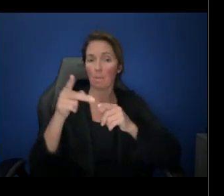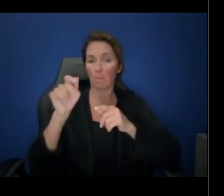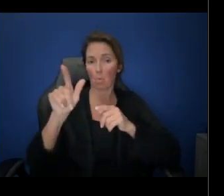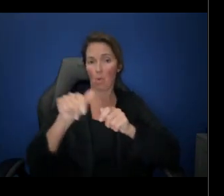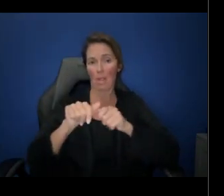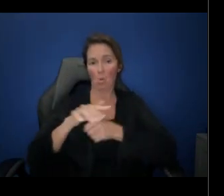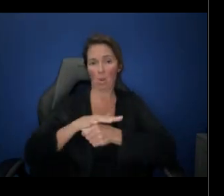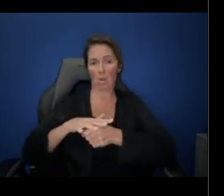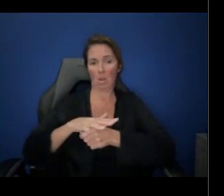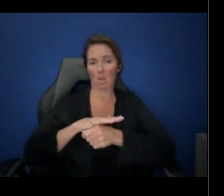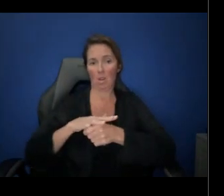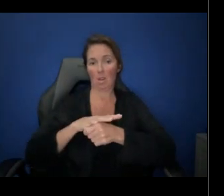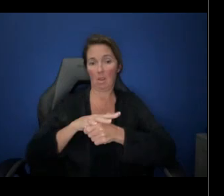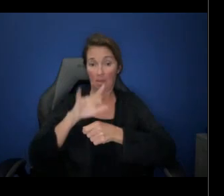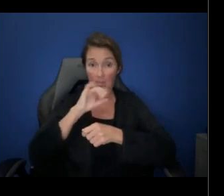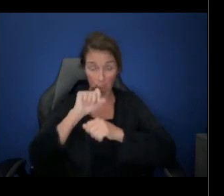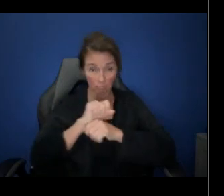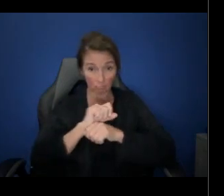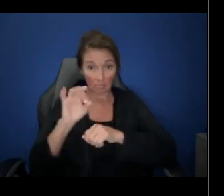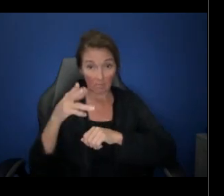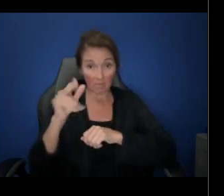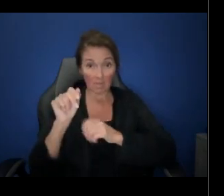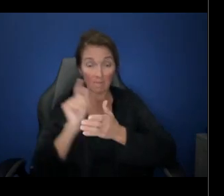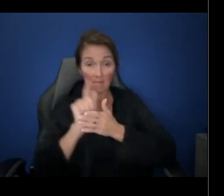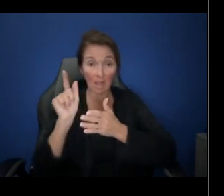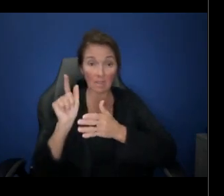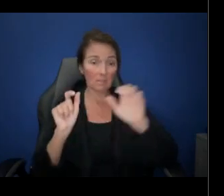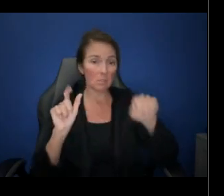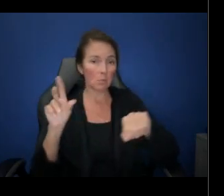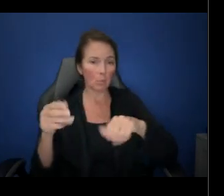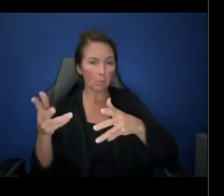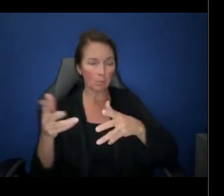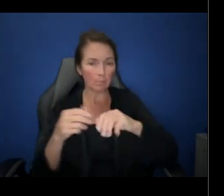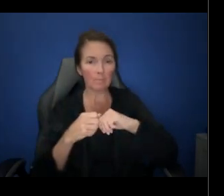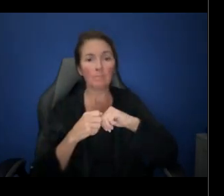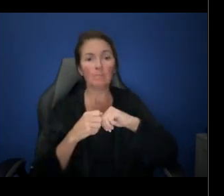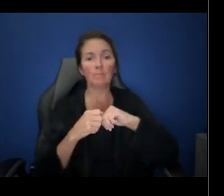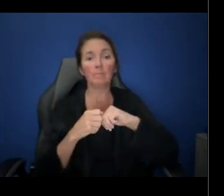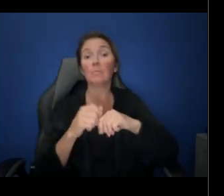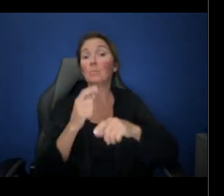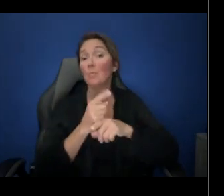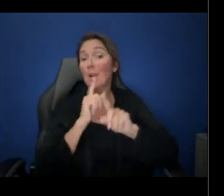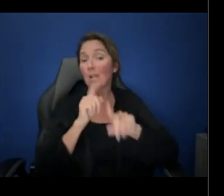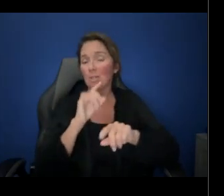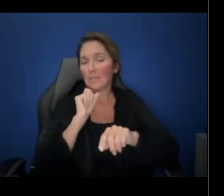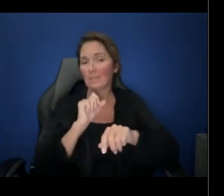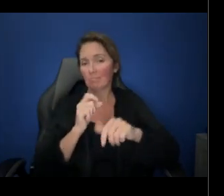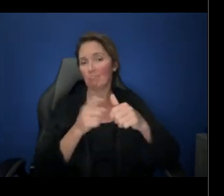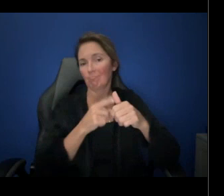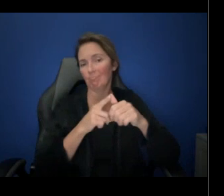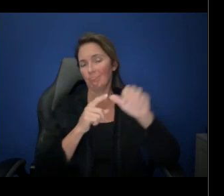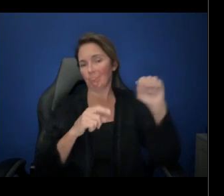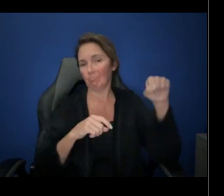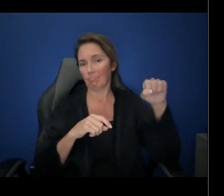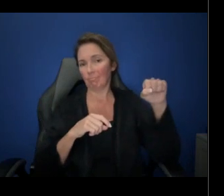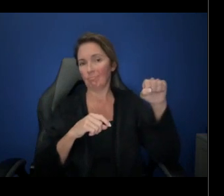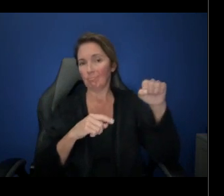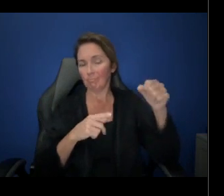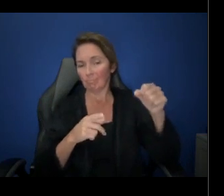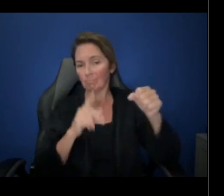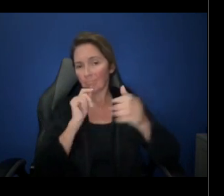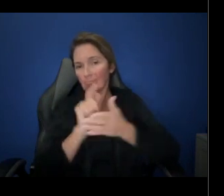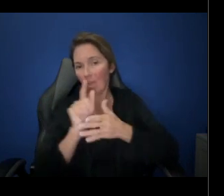area. Is this an FHA violation? The correct answer for this is the first option, yes.